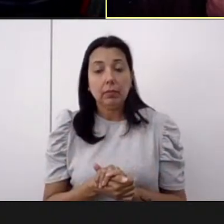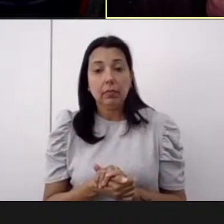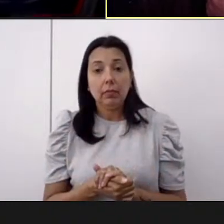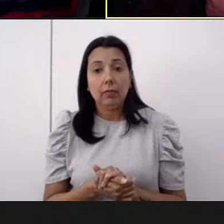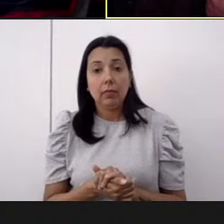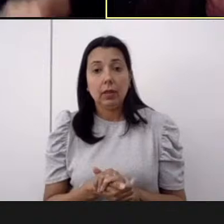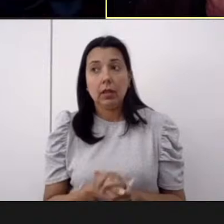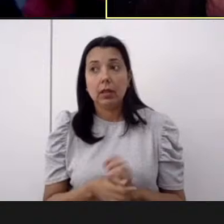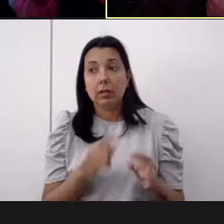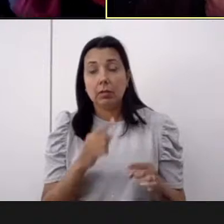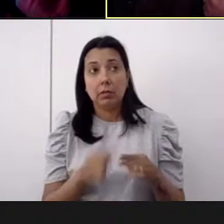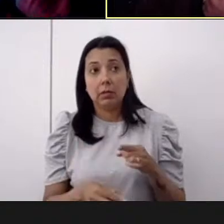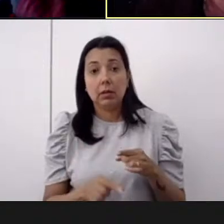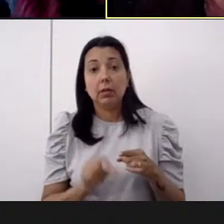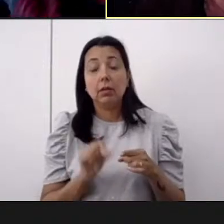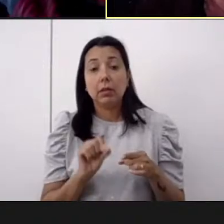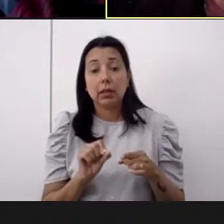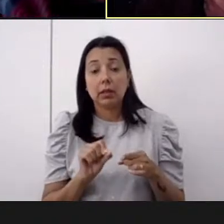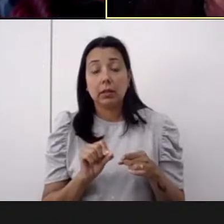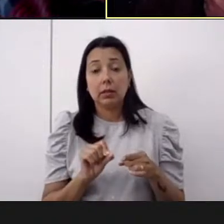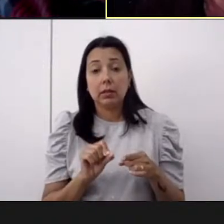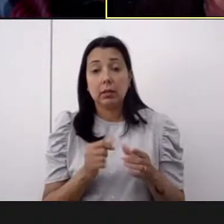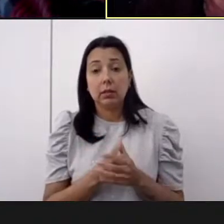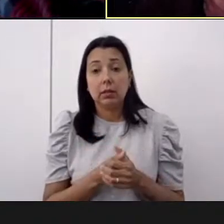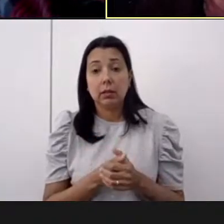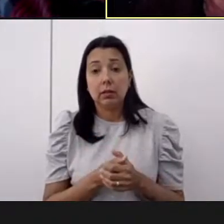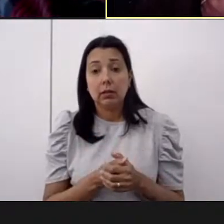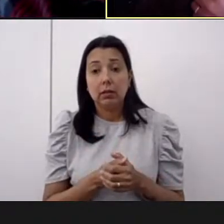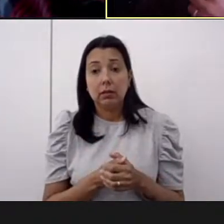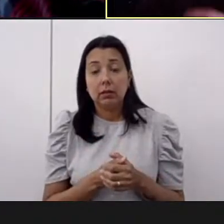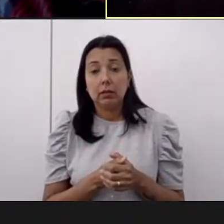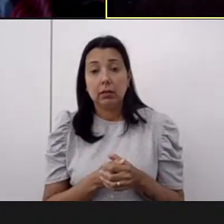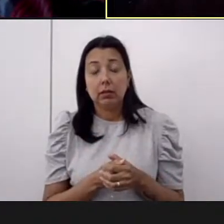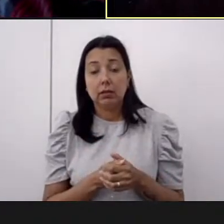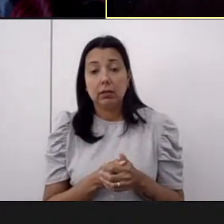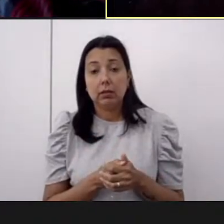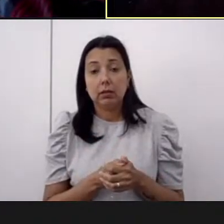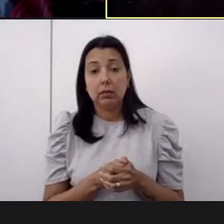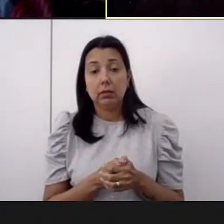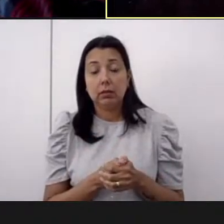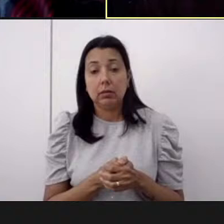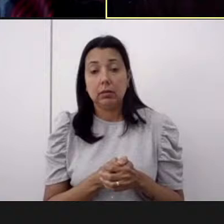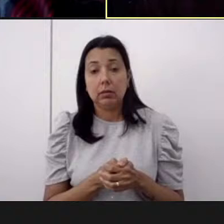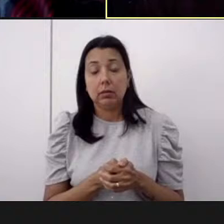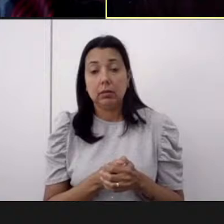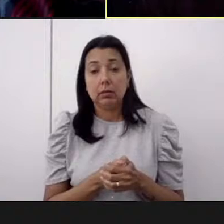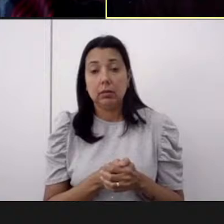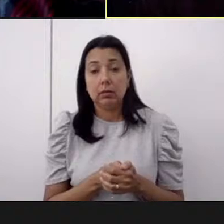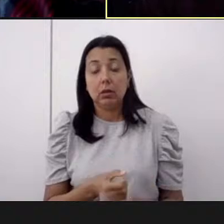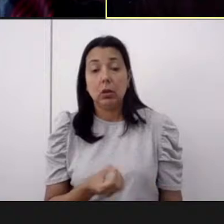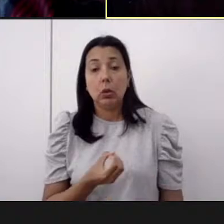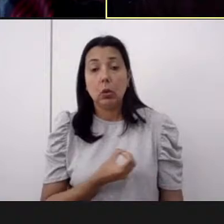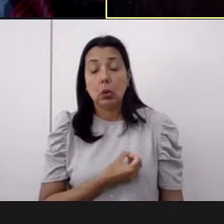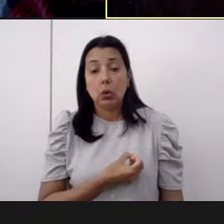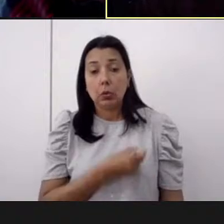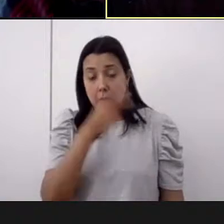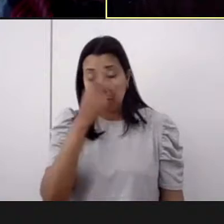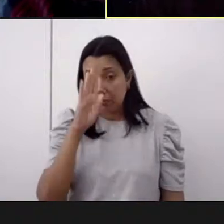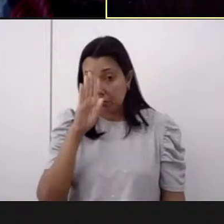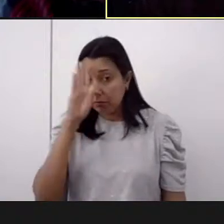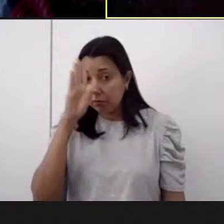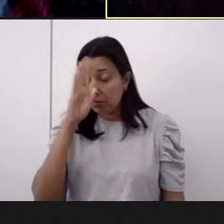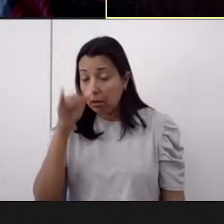It's a fact that numbers of actors that are not satisfied with